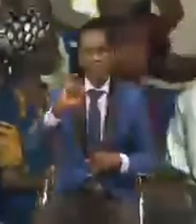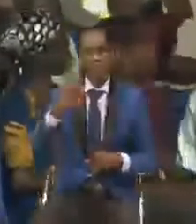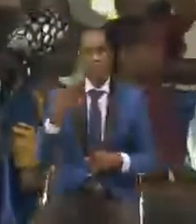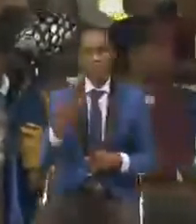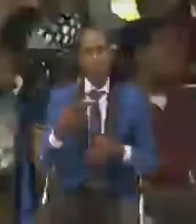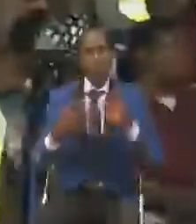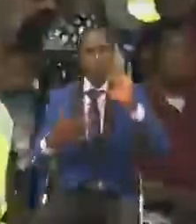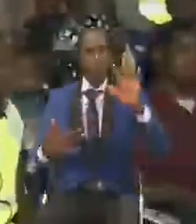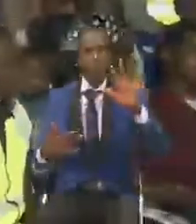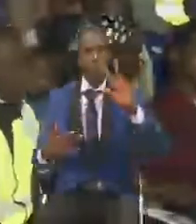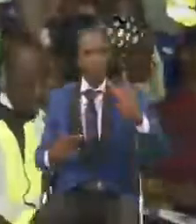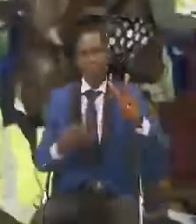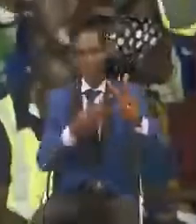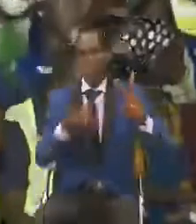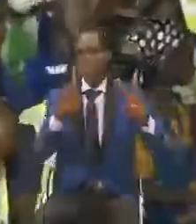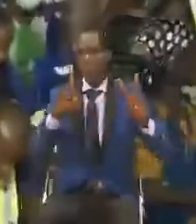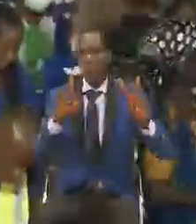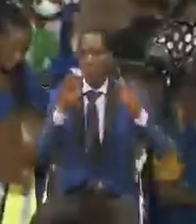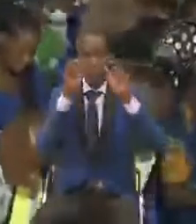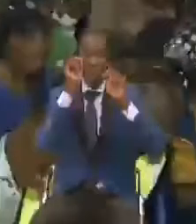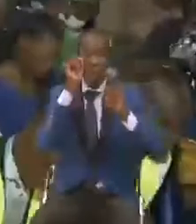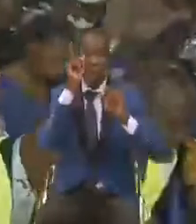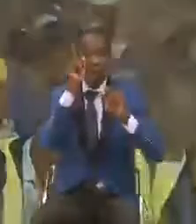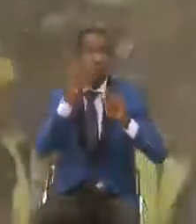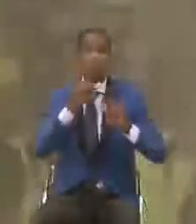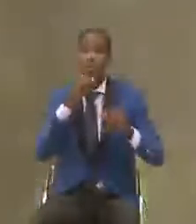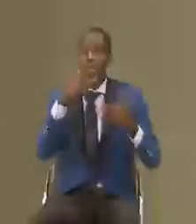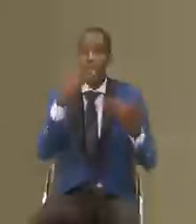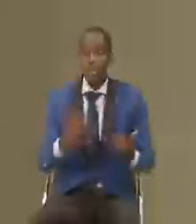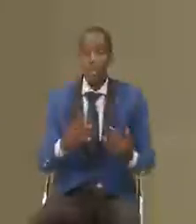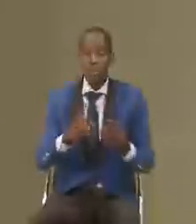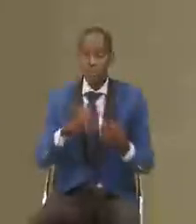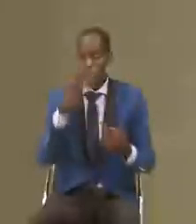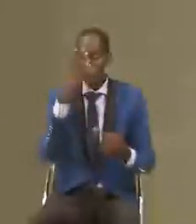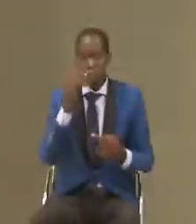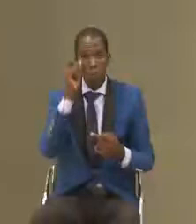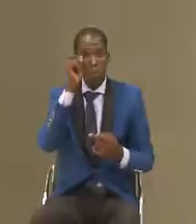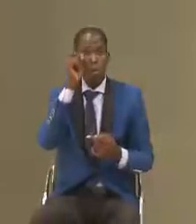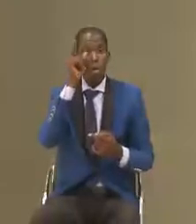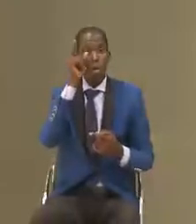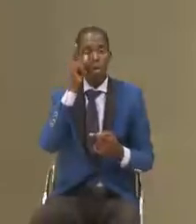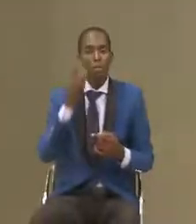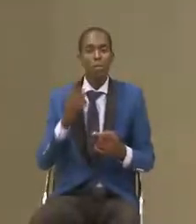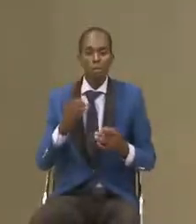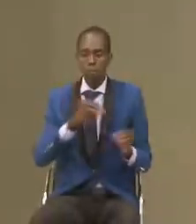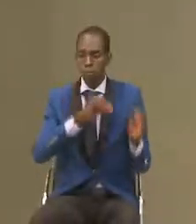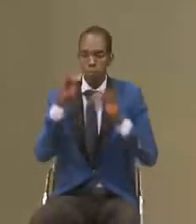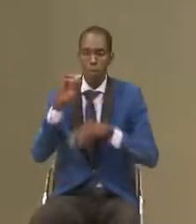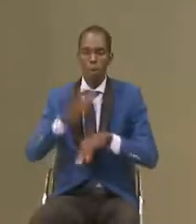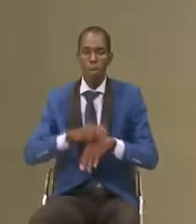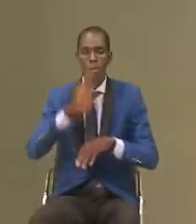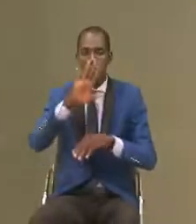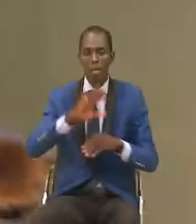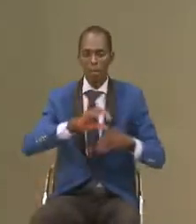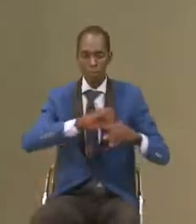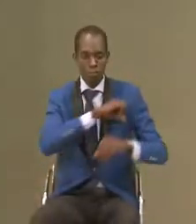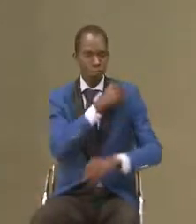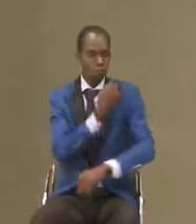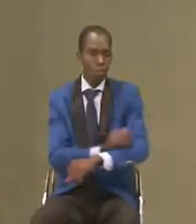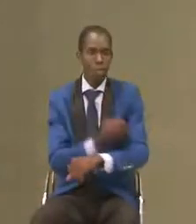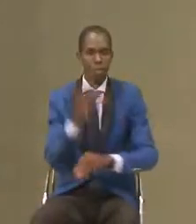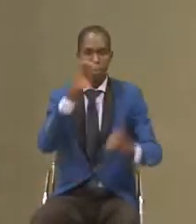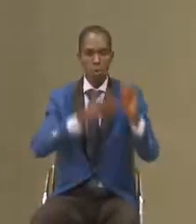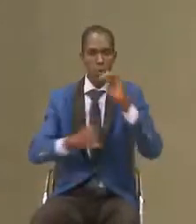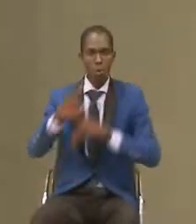isaiah chapter 52 verse 1 a week it's not the time to sleep a week but on that